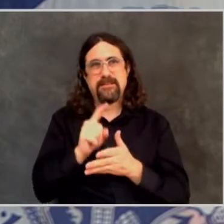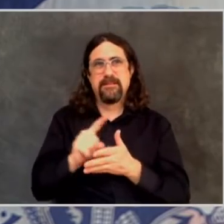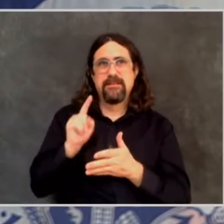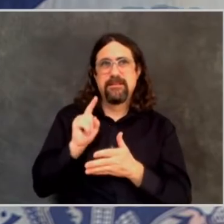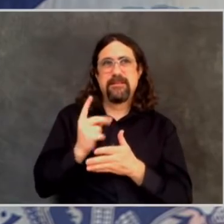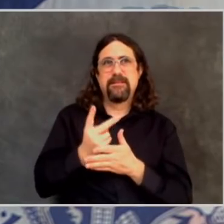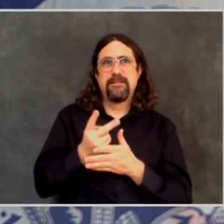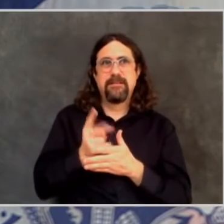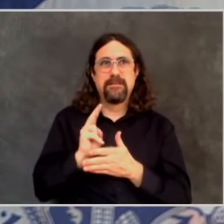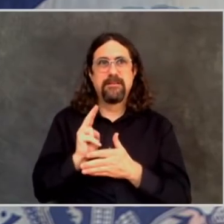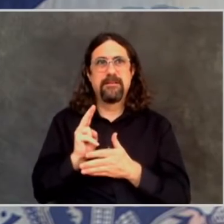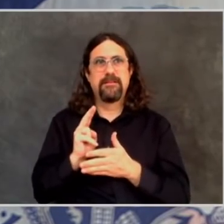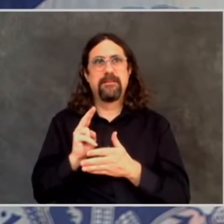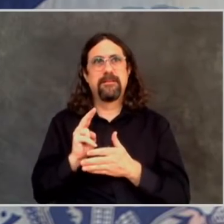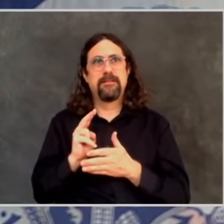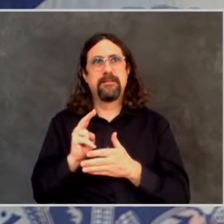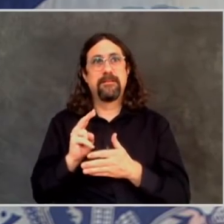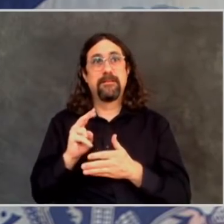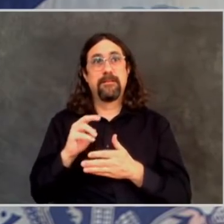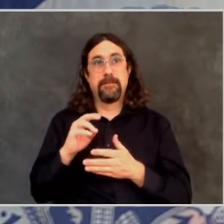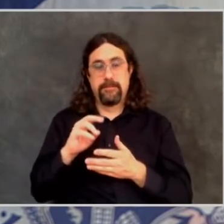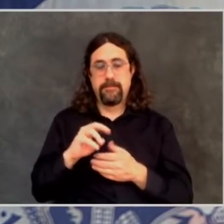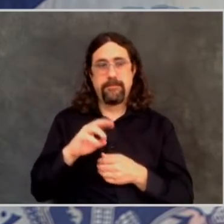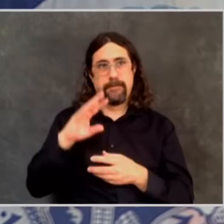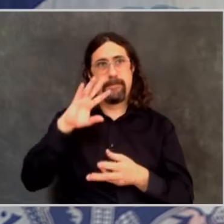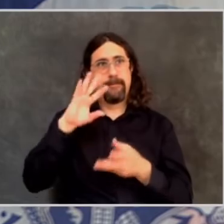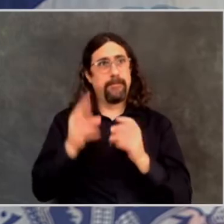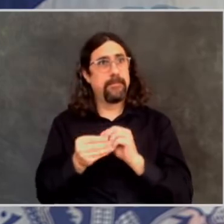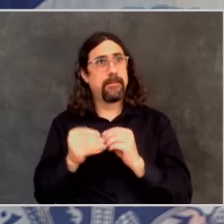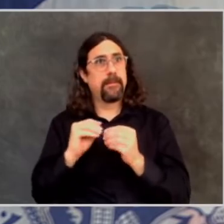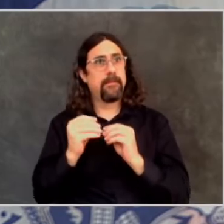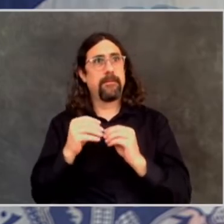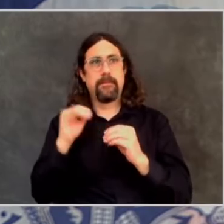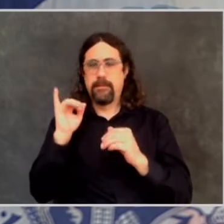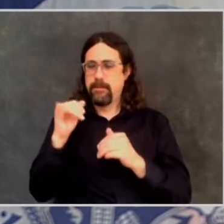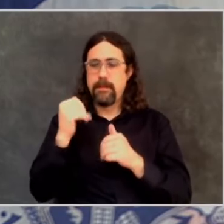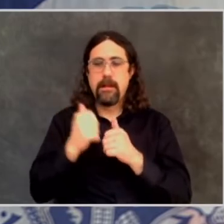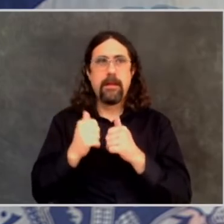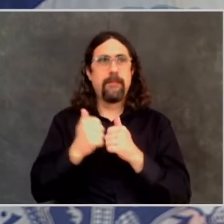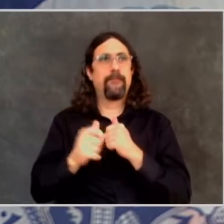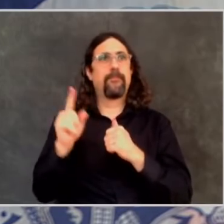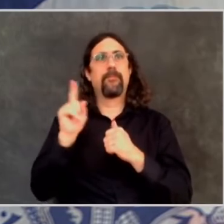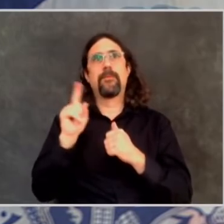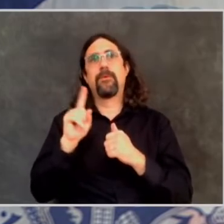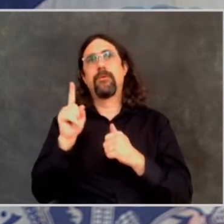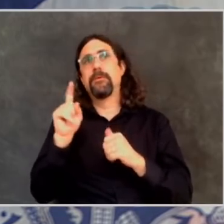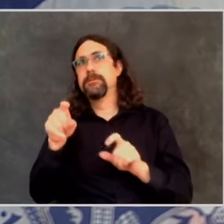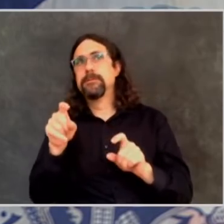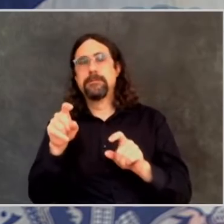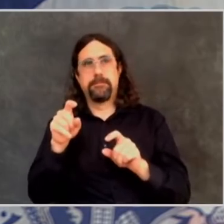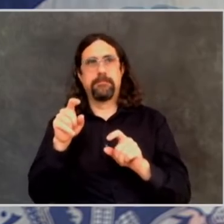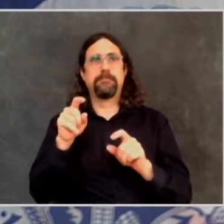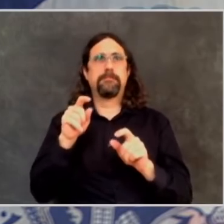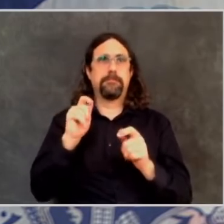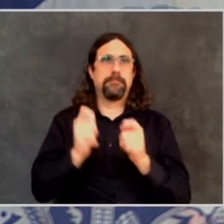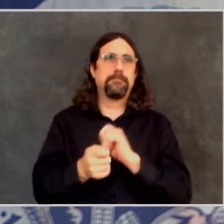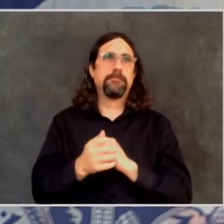with all the reinforcements we could bring in, our hospital system might not be able to hold and might not be able to save every life that could be